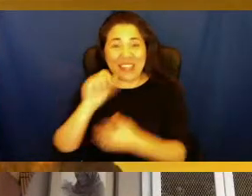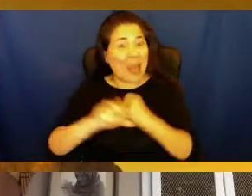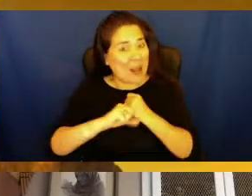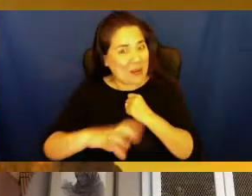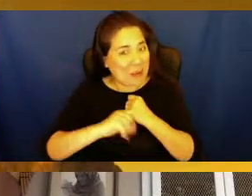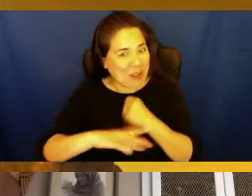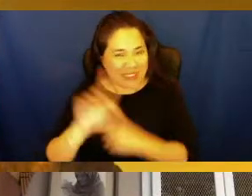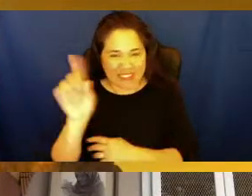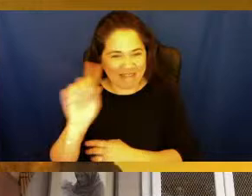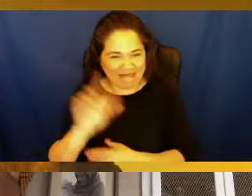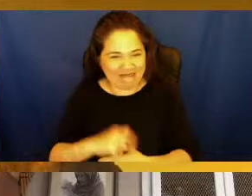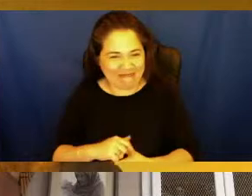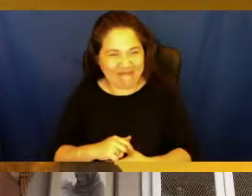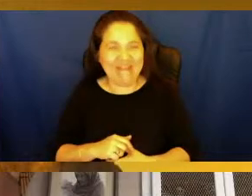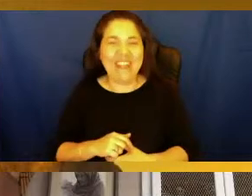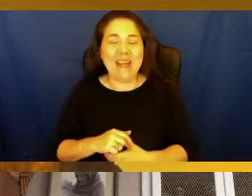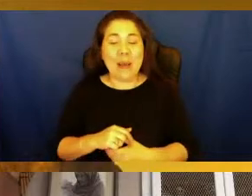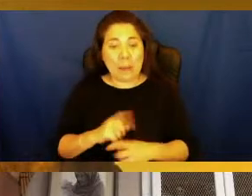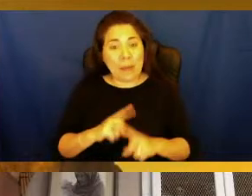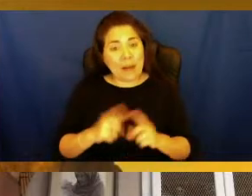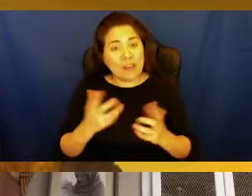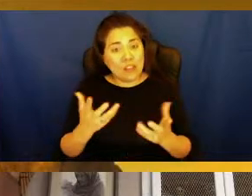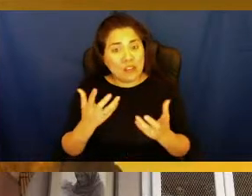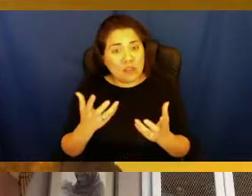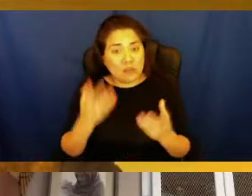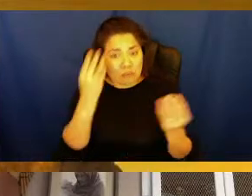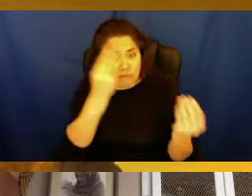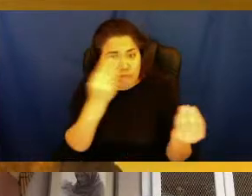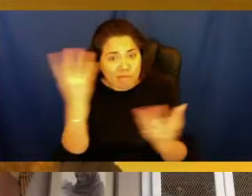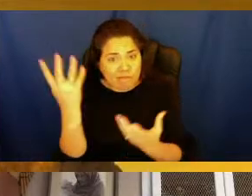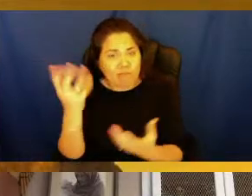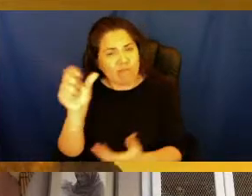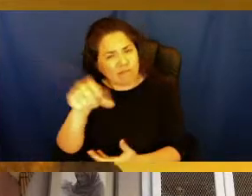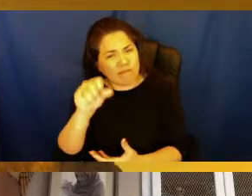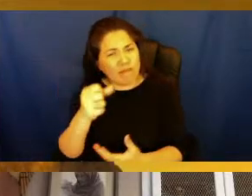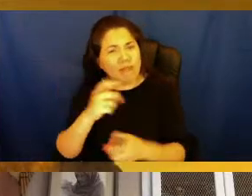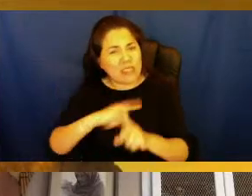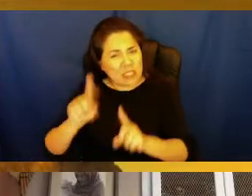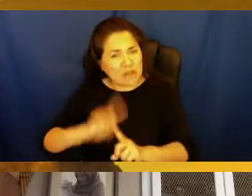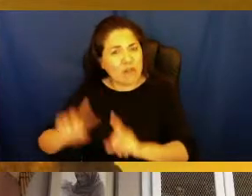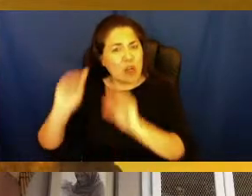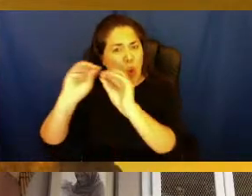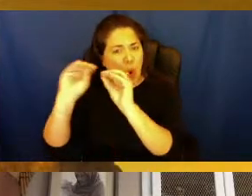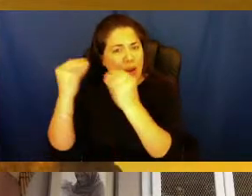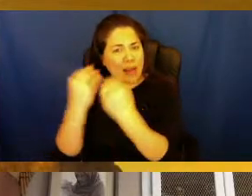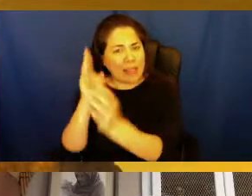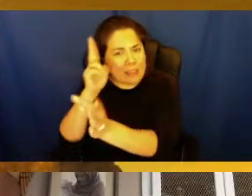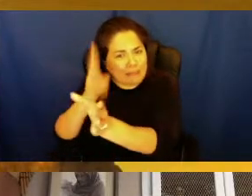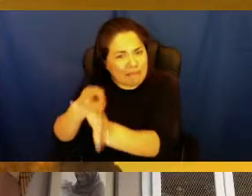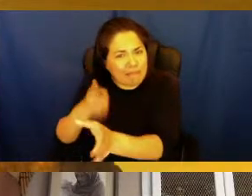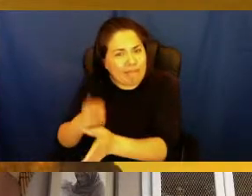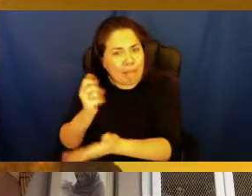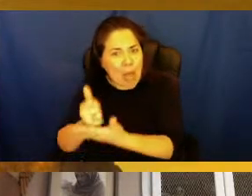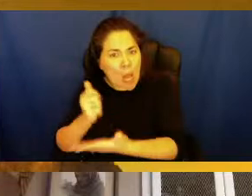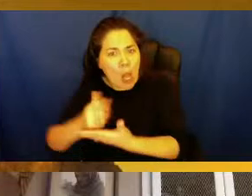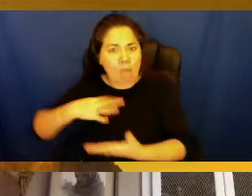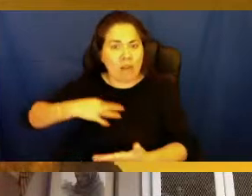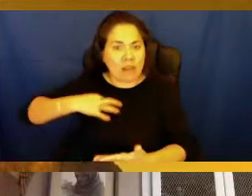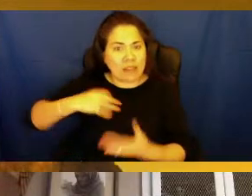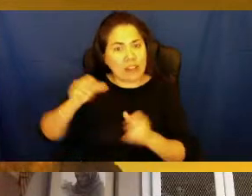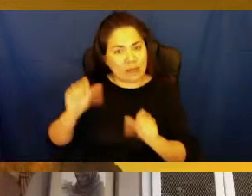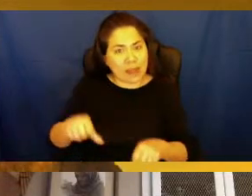statement, but just want you all to know that there are organizations that can do it. There are